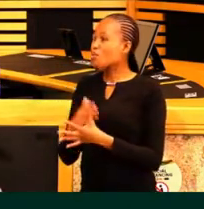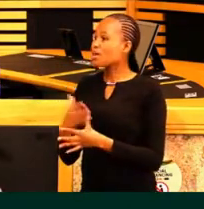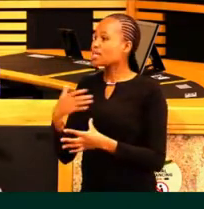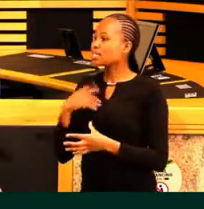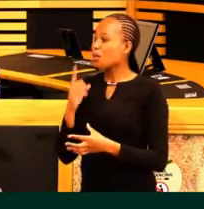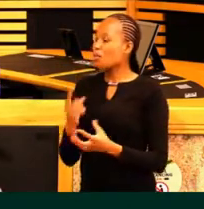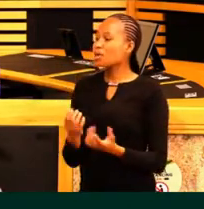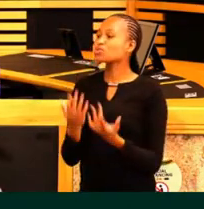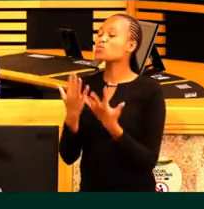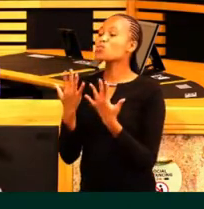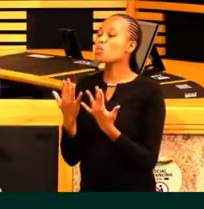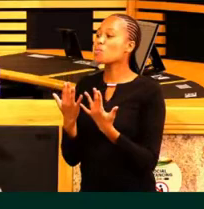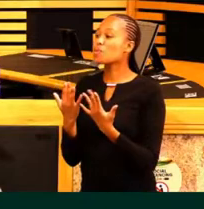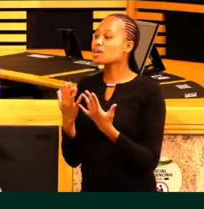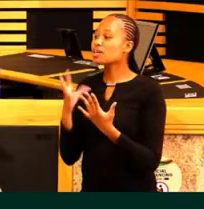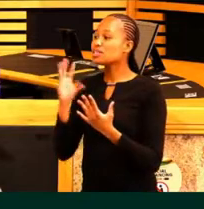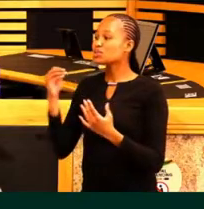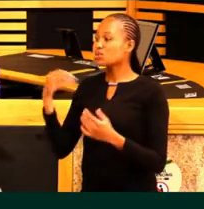foreign